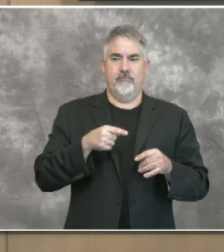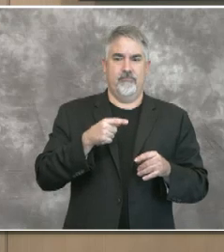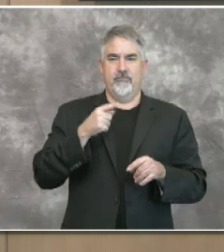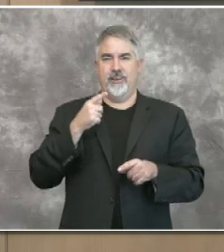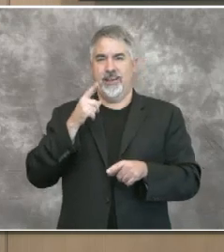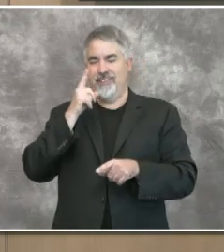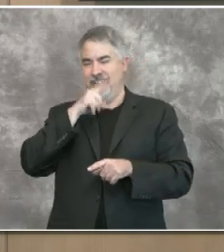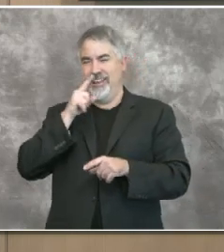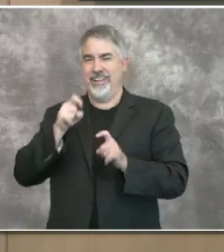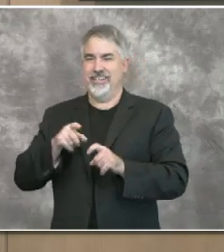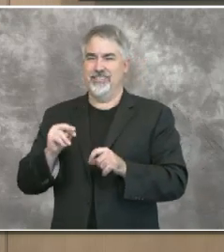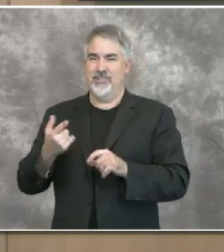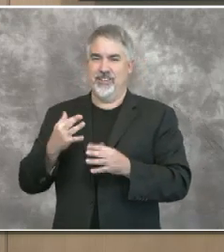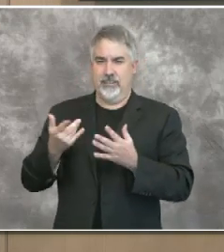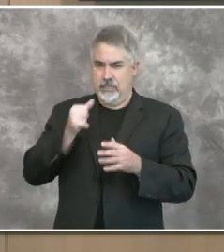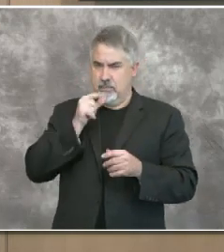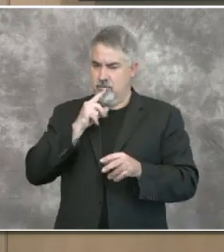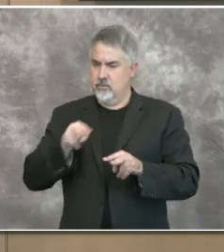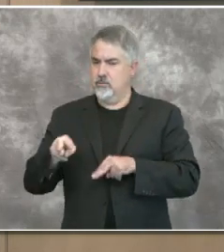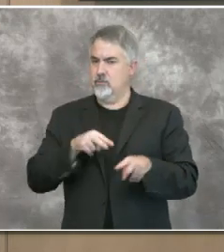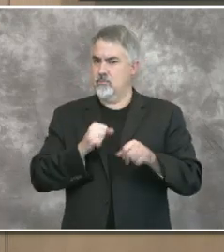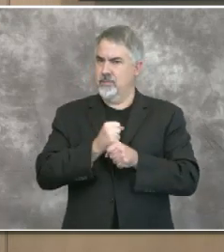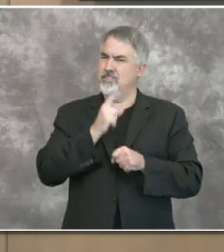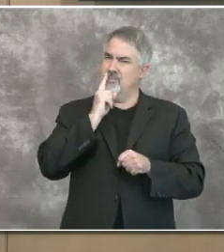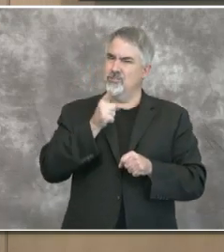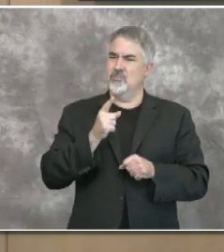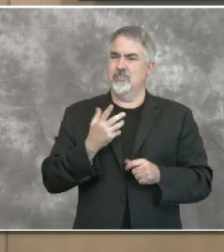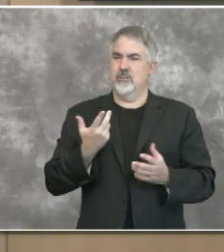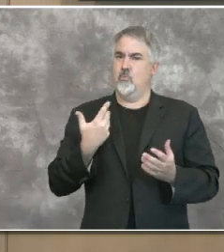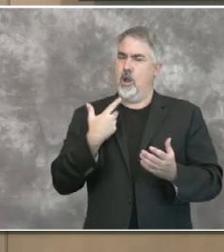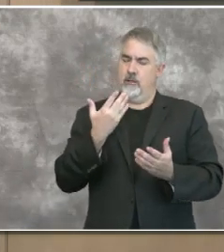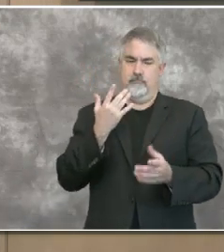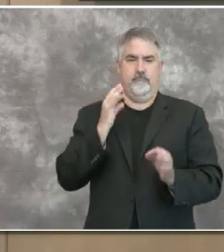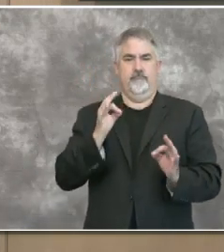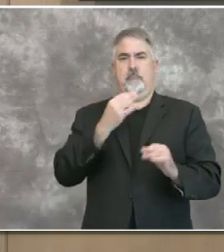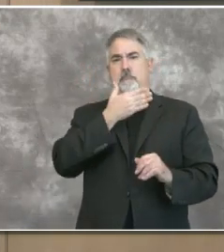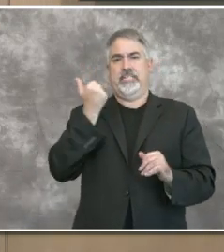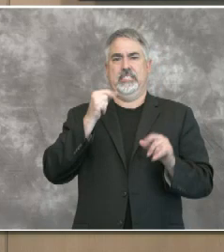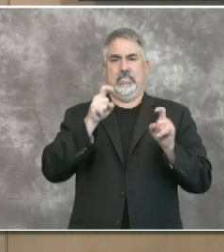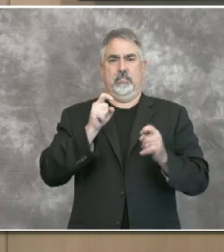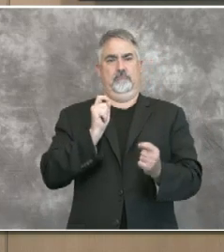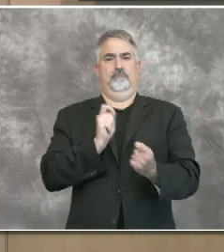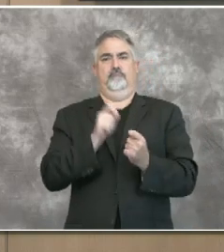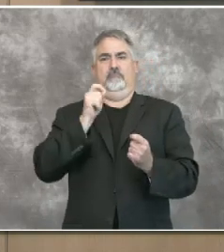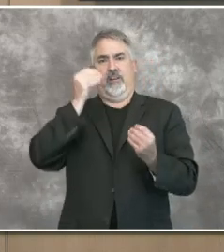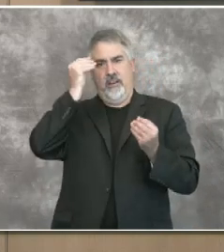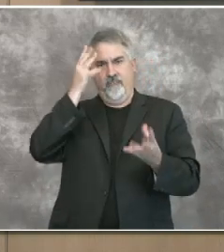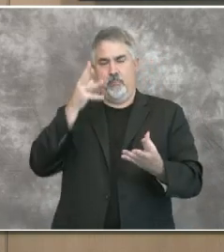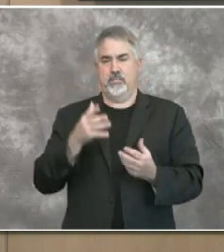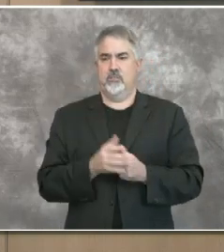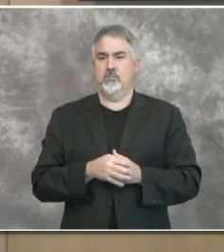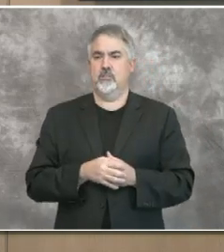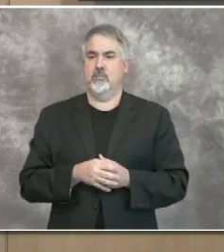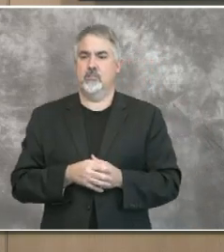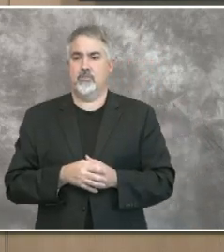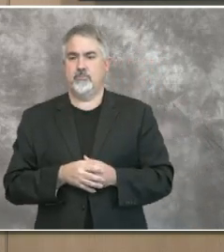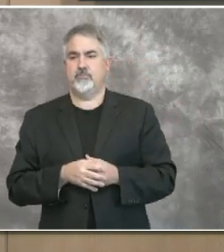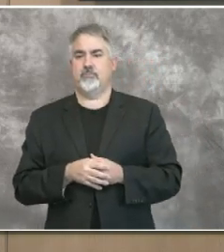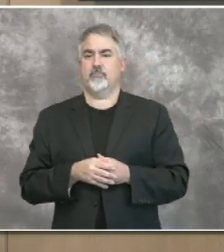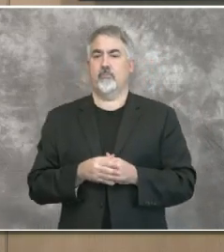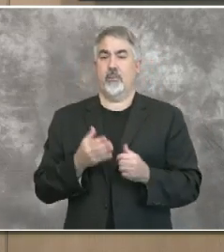use serologic tests to decide whether somebody might have a infection